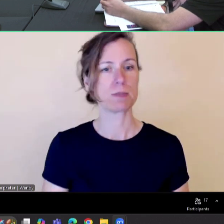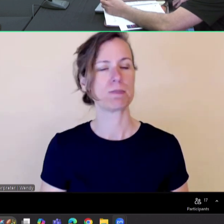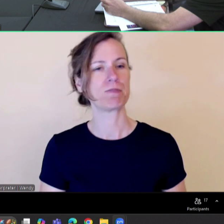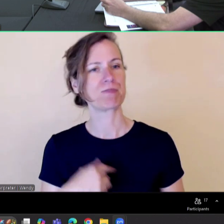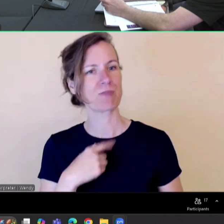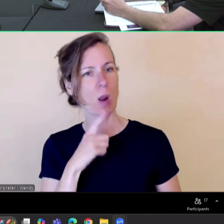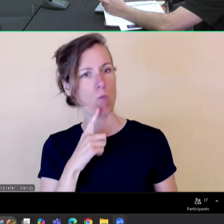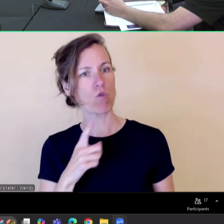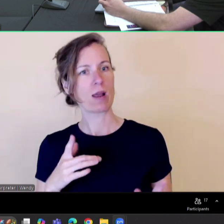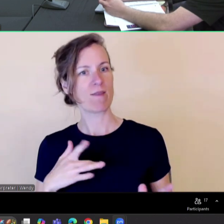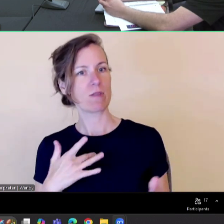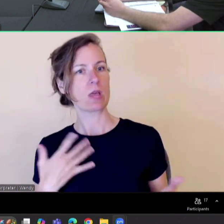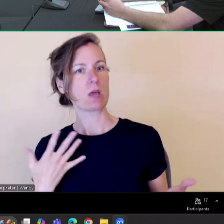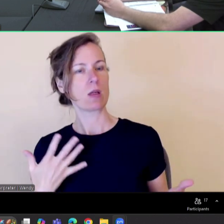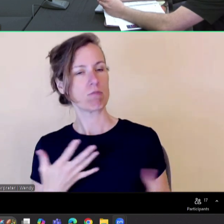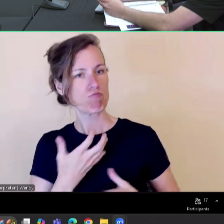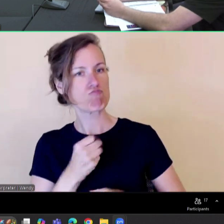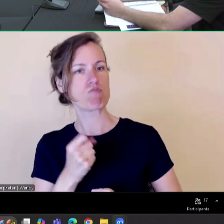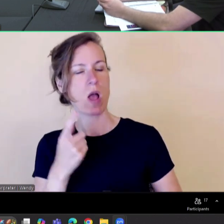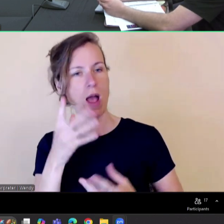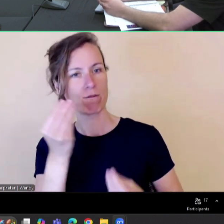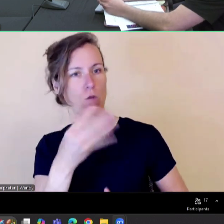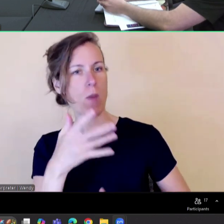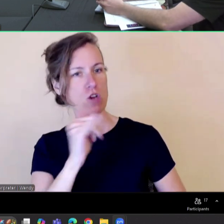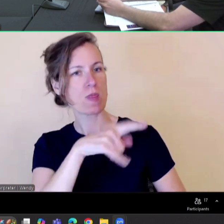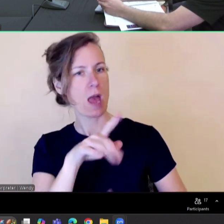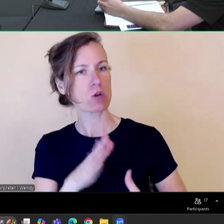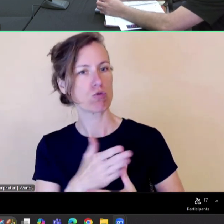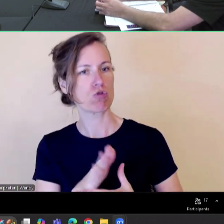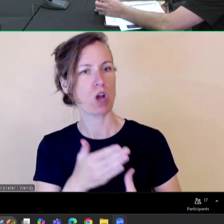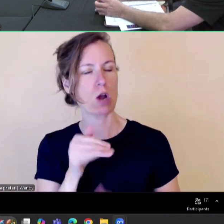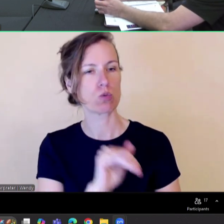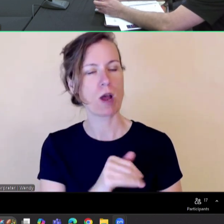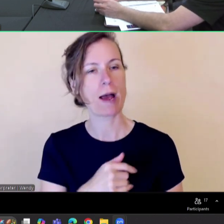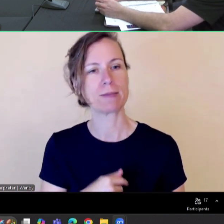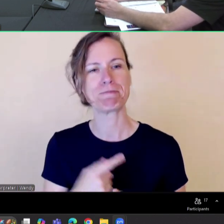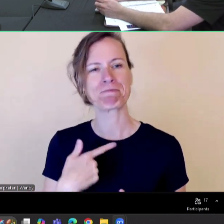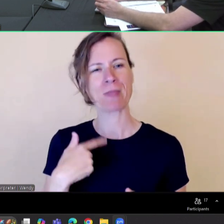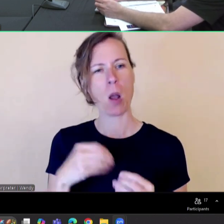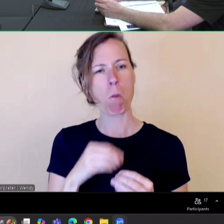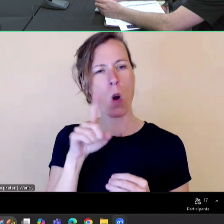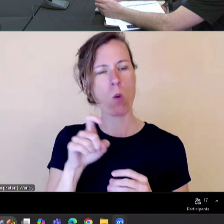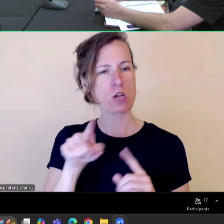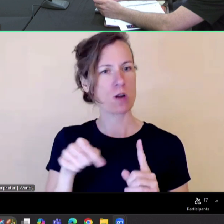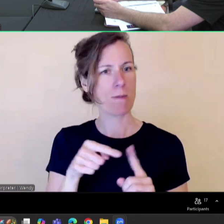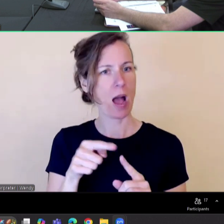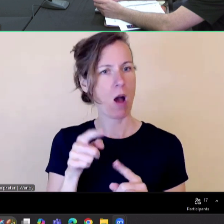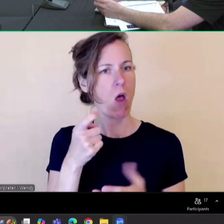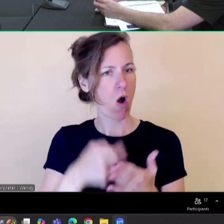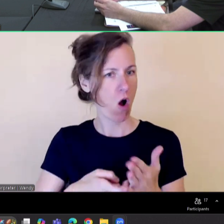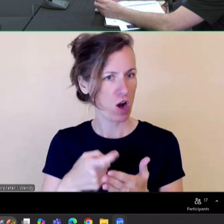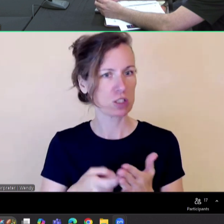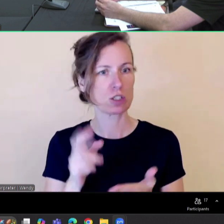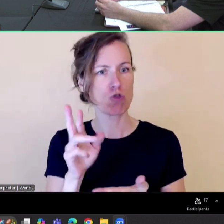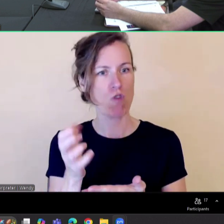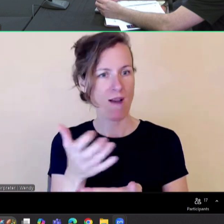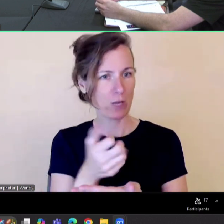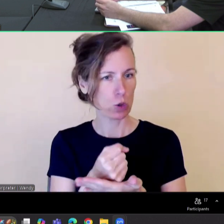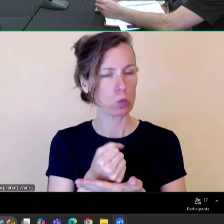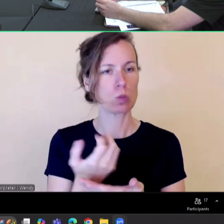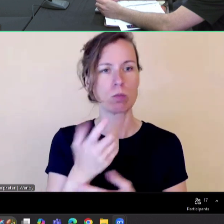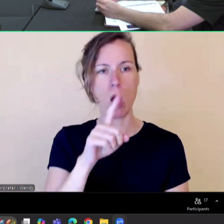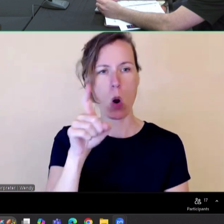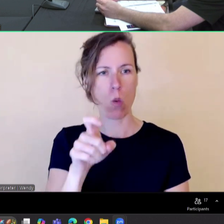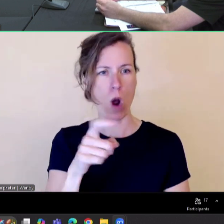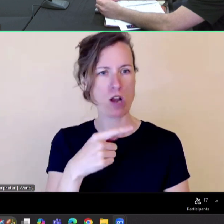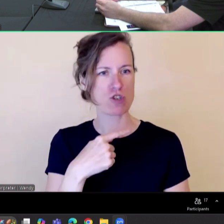I had a number of questions around cost and revenue, and questions I raised